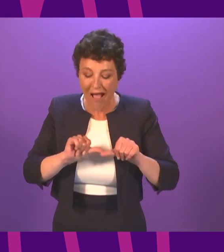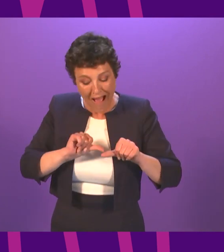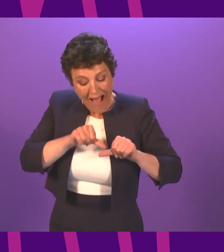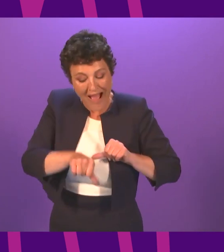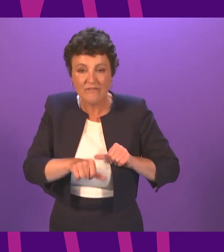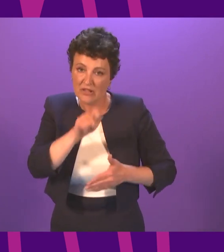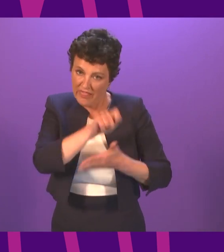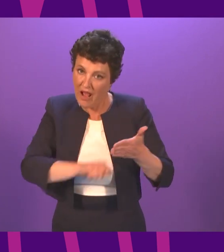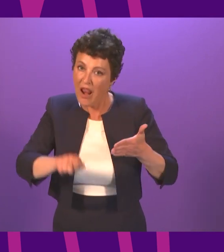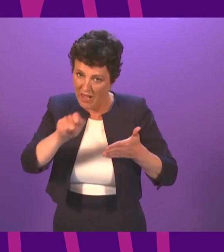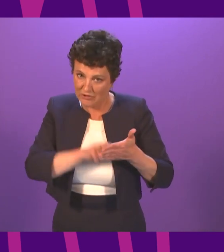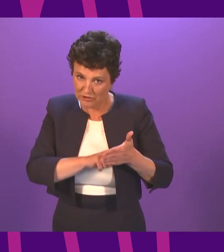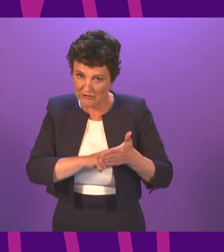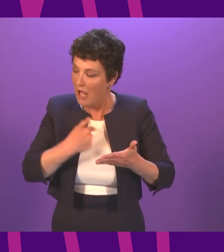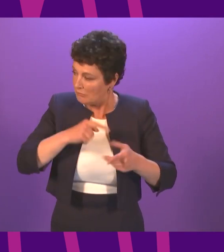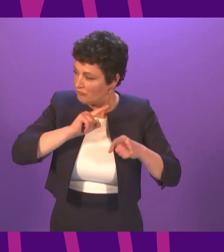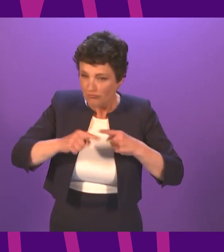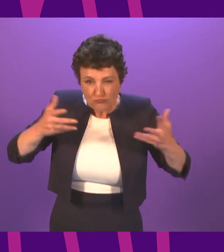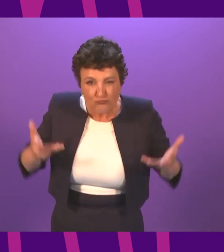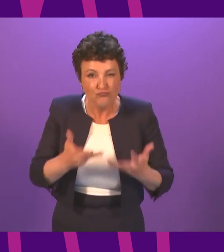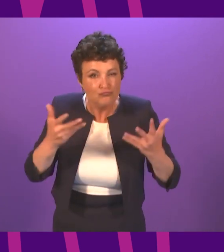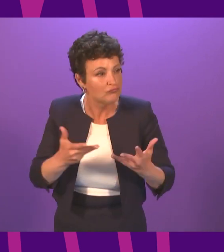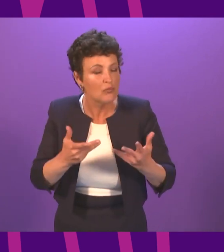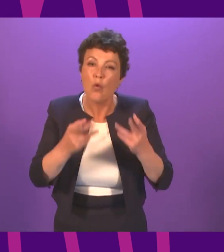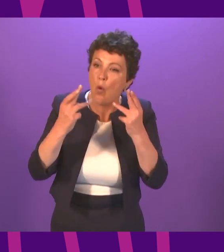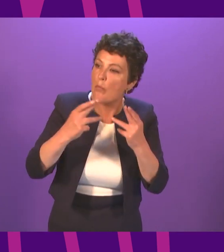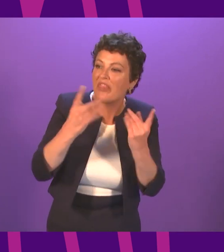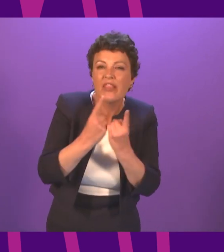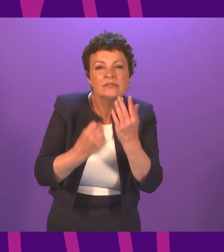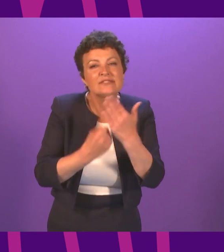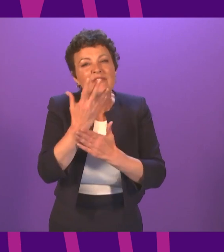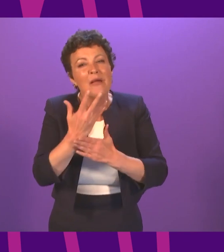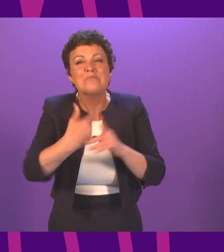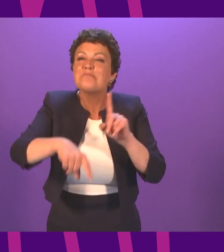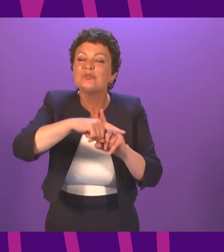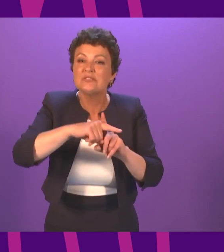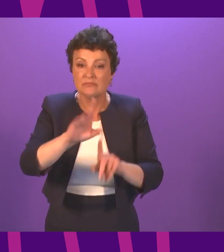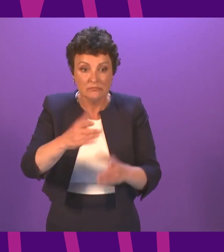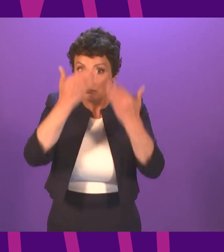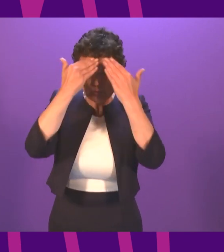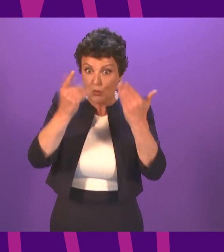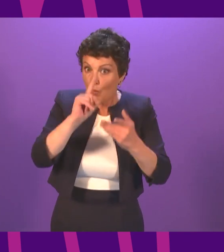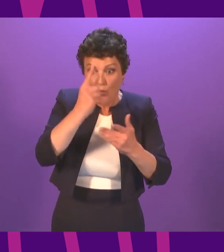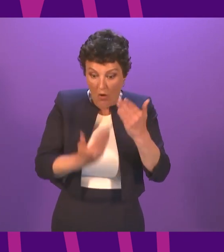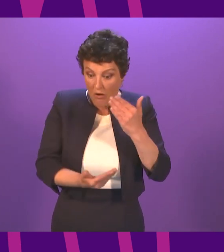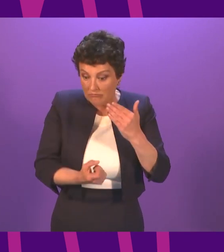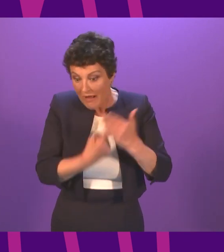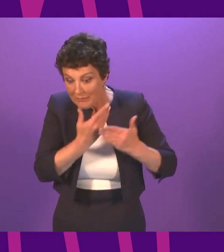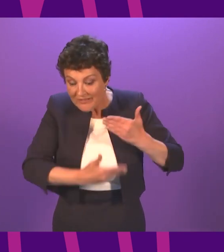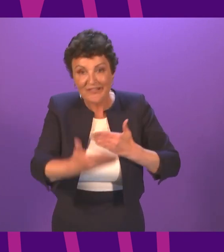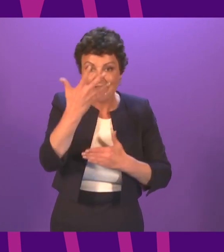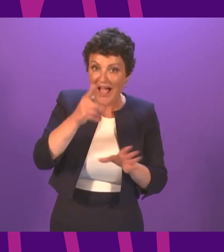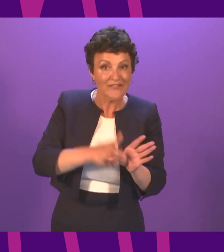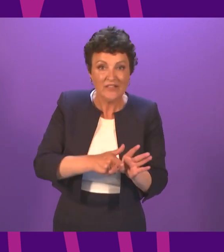and I hope they will develop positively. So whatever else happens over the next 5 years, let us come together to